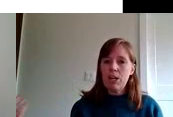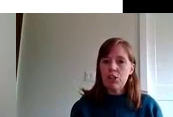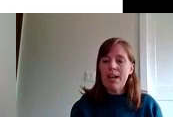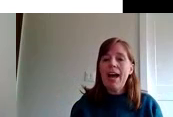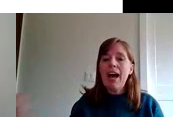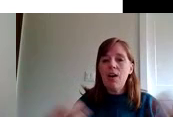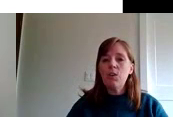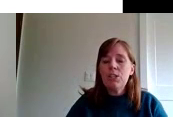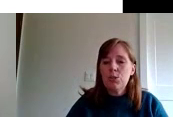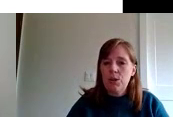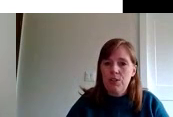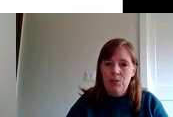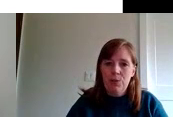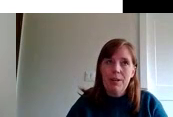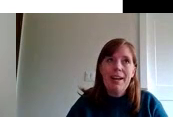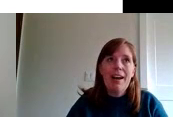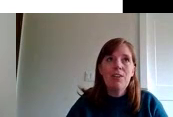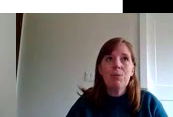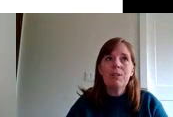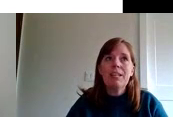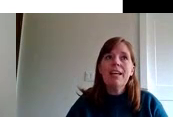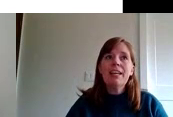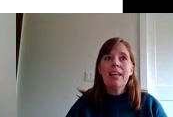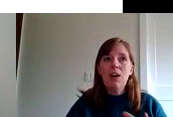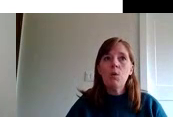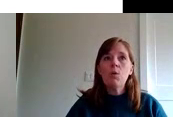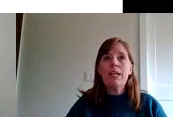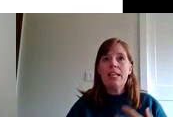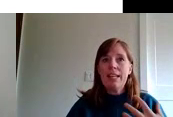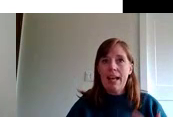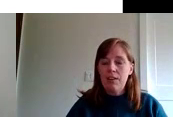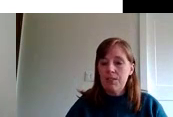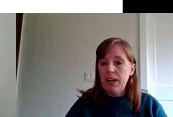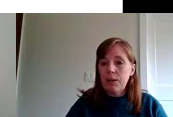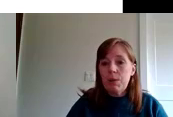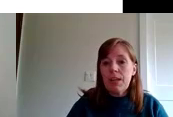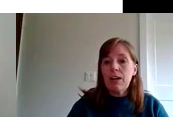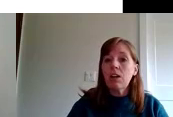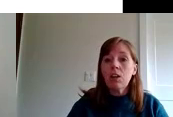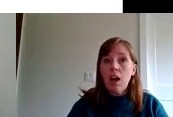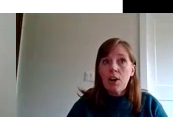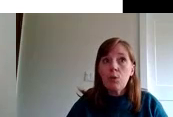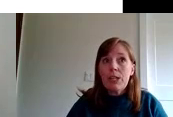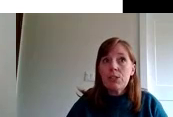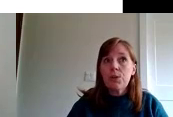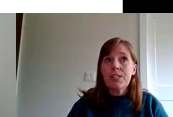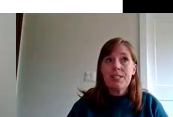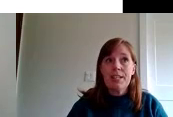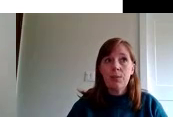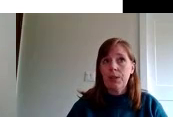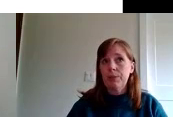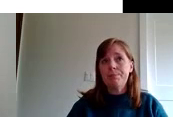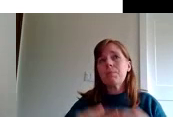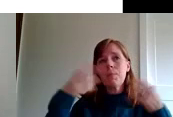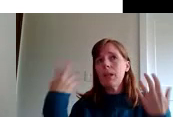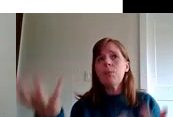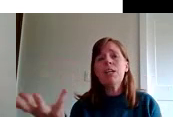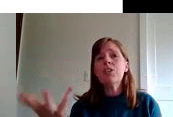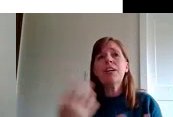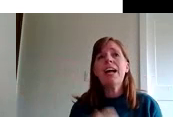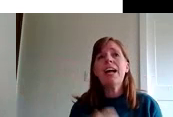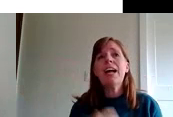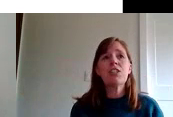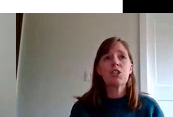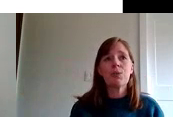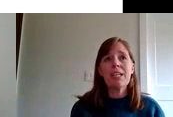much information. How do we sort through it? How do we really get what we need out of there? But there are a lot of resources out there.